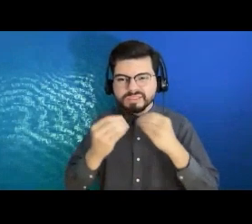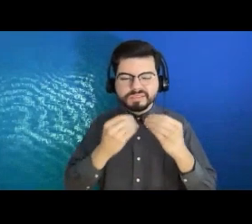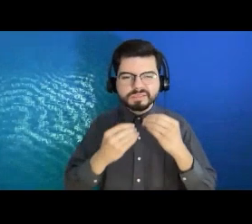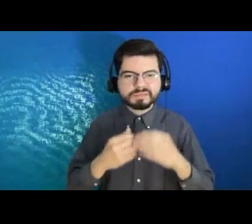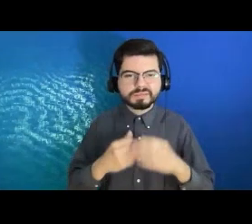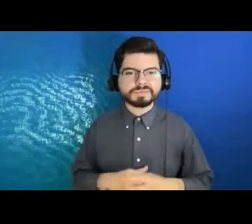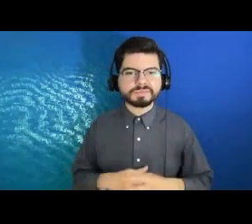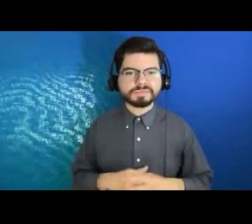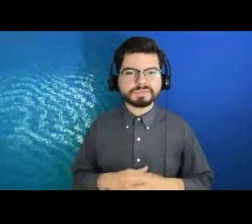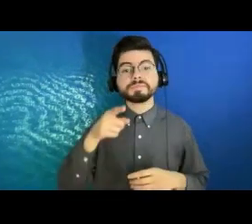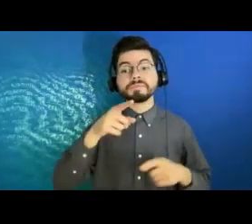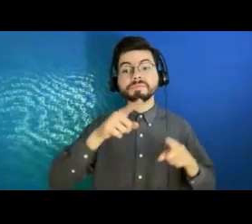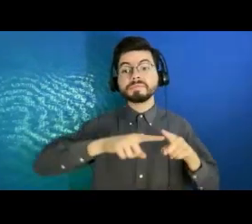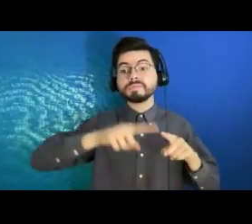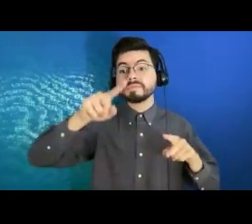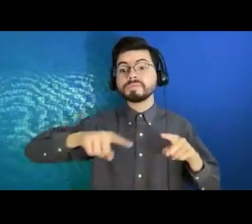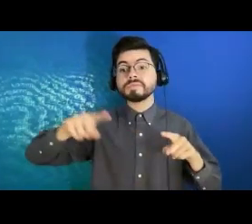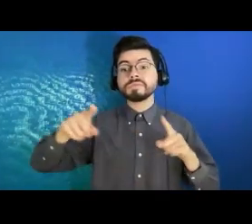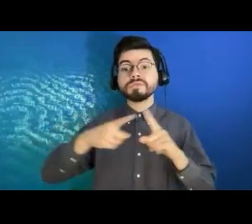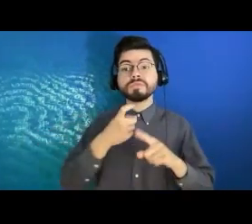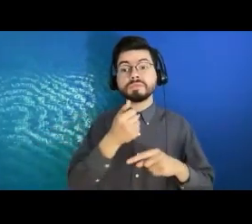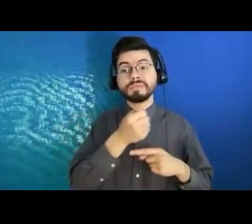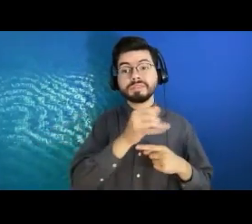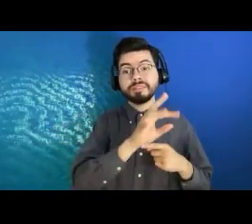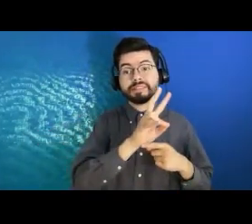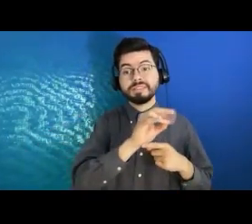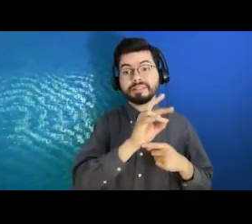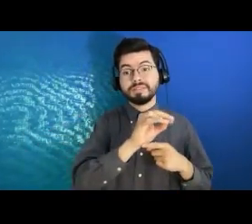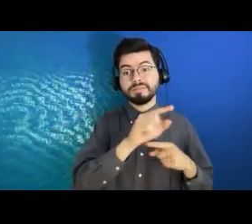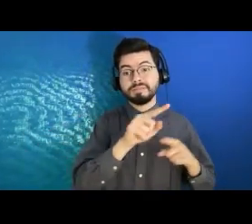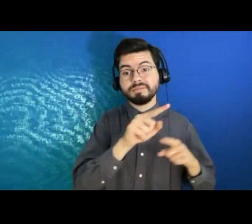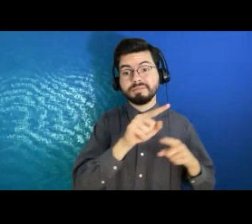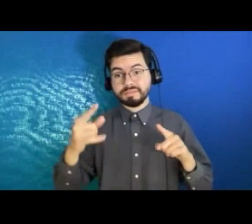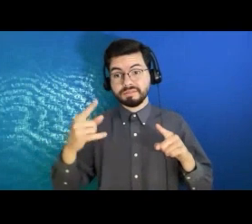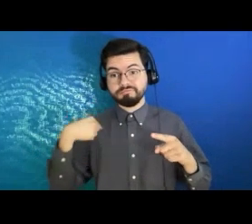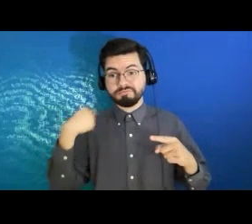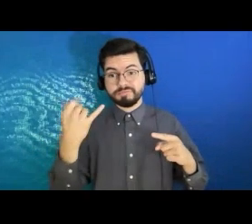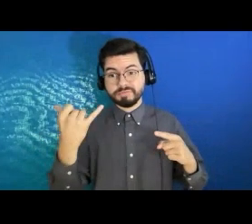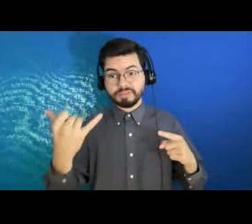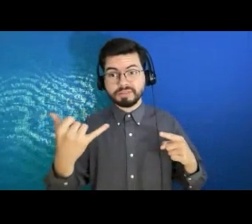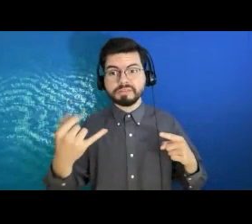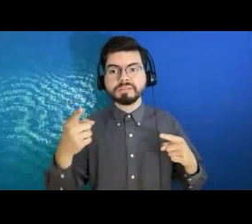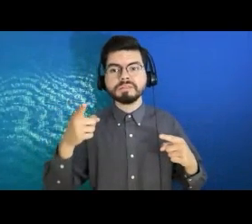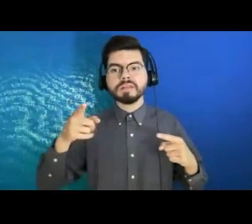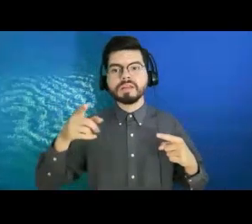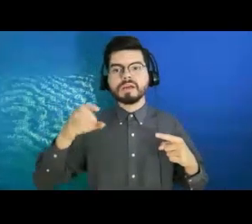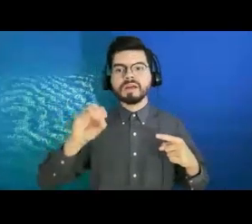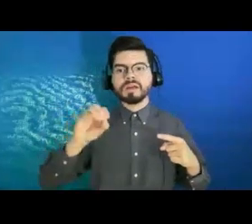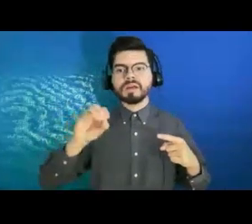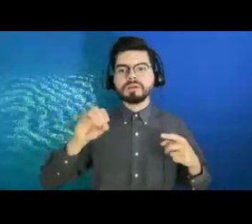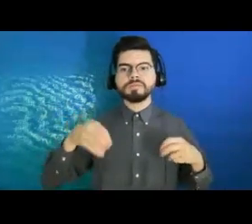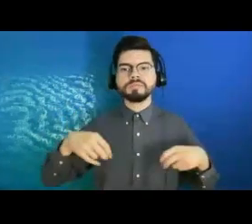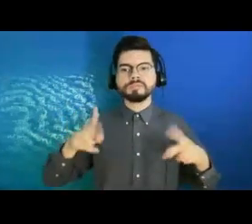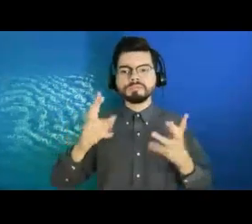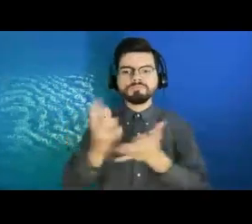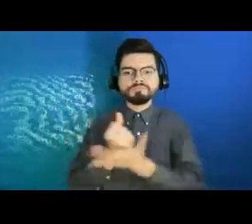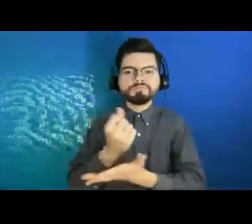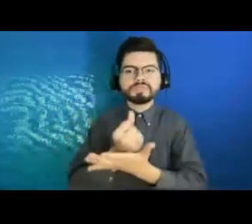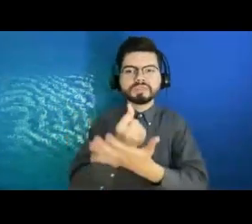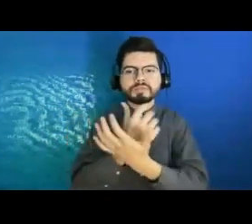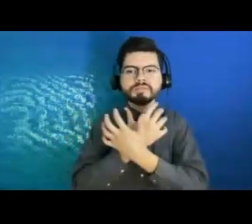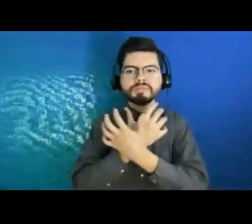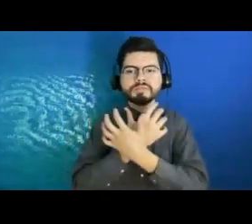This graph shows from the late 1970s to present. This is all opportunistic bear observations, and if they were